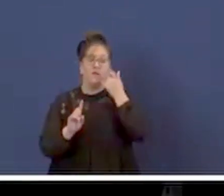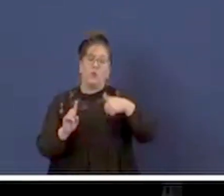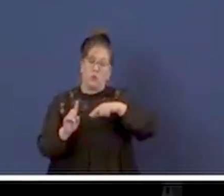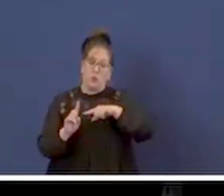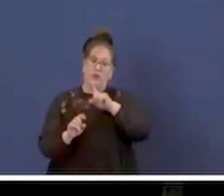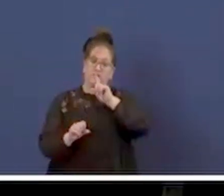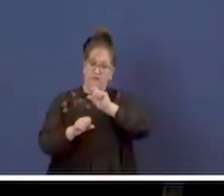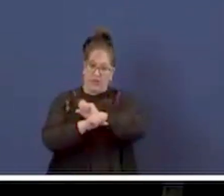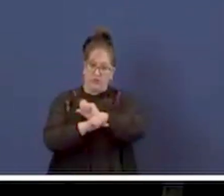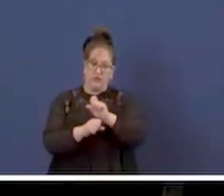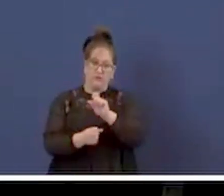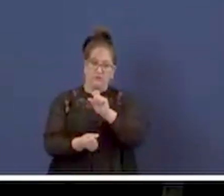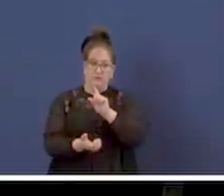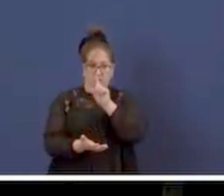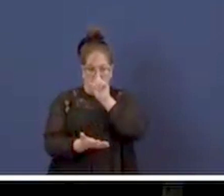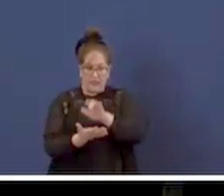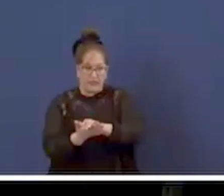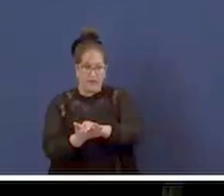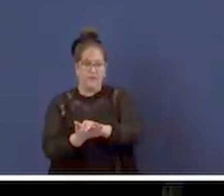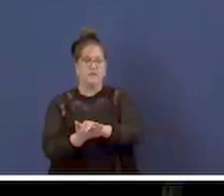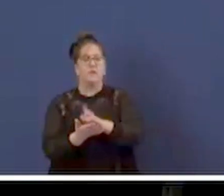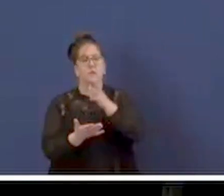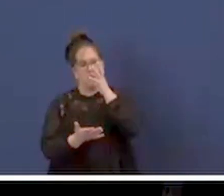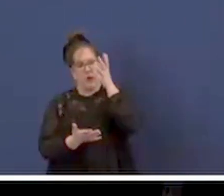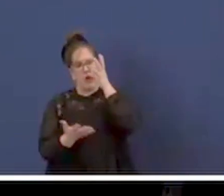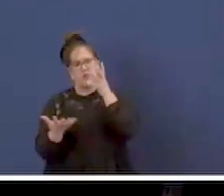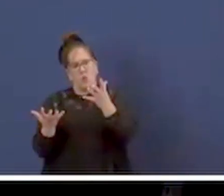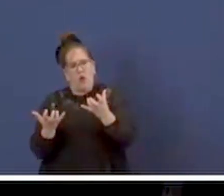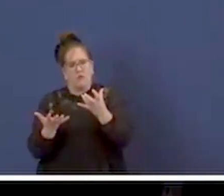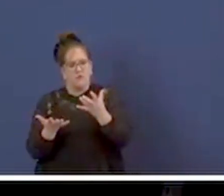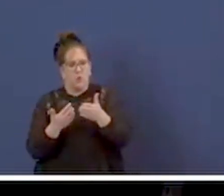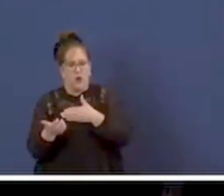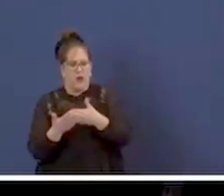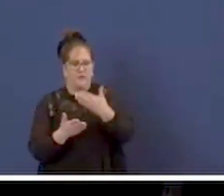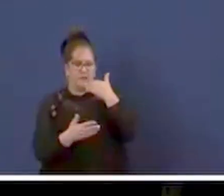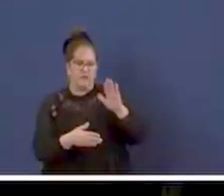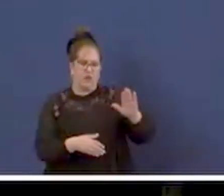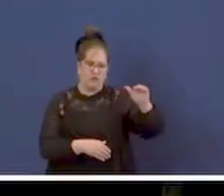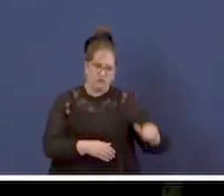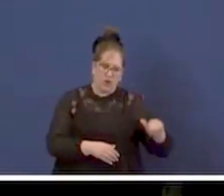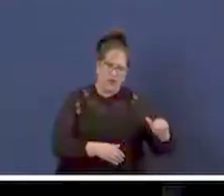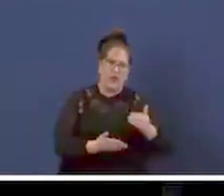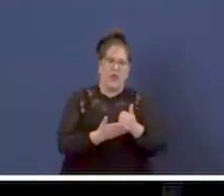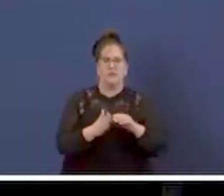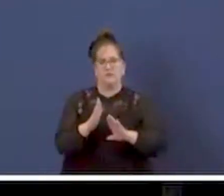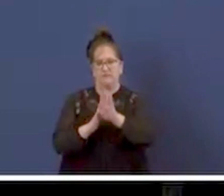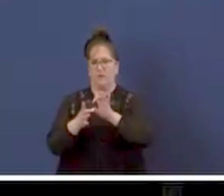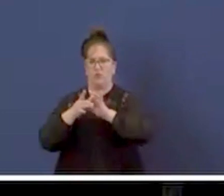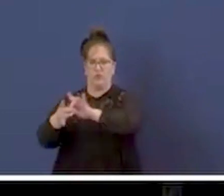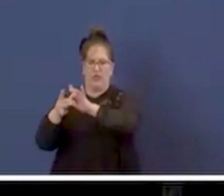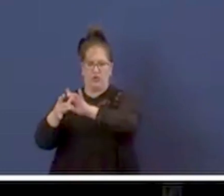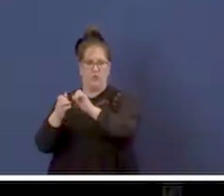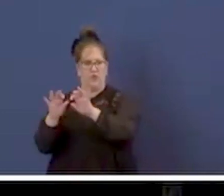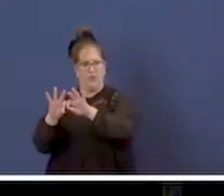that the parents have the children's best interest at heart, that helps to build that relationship with the family and